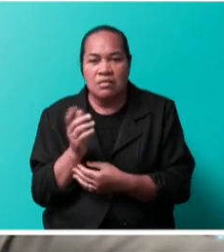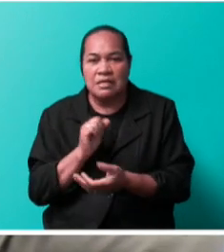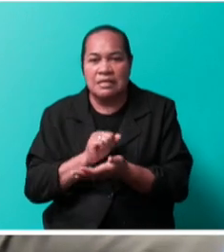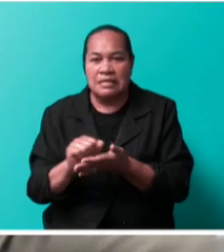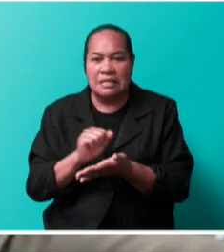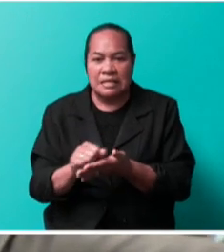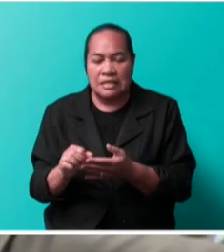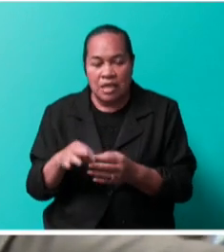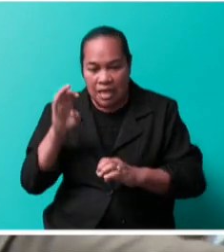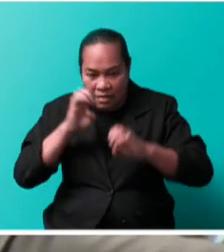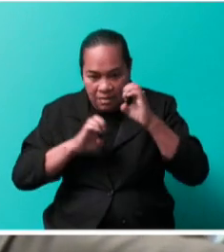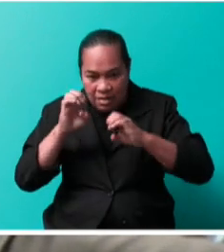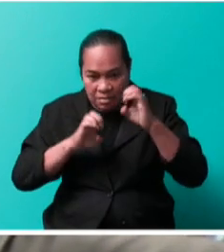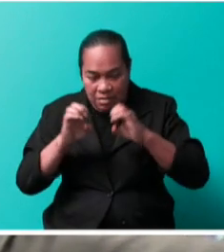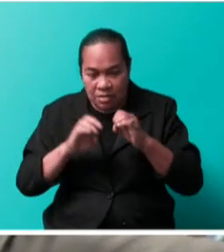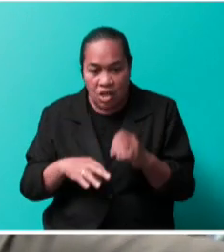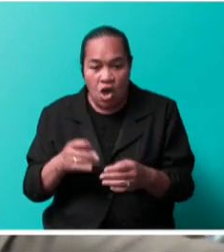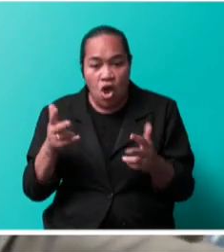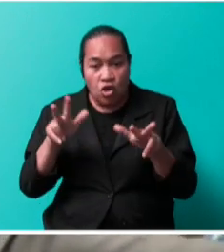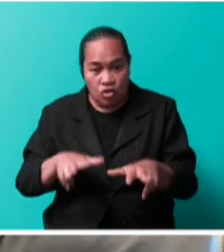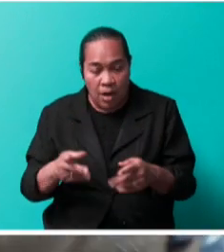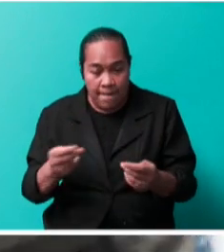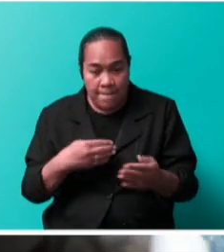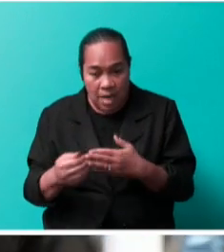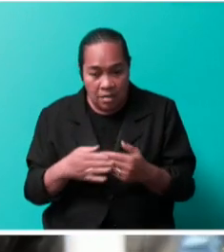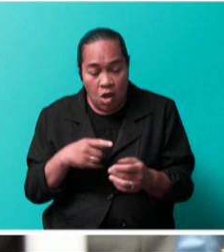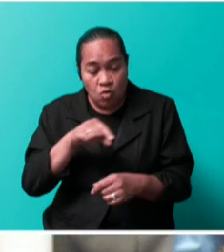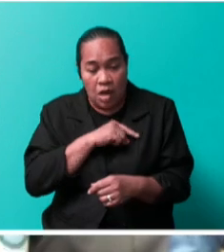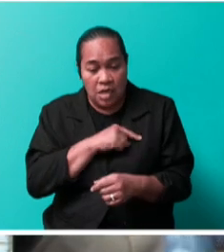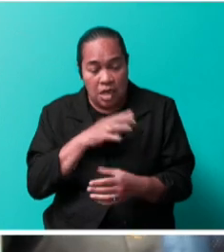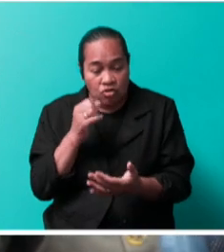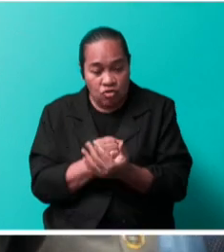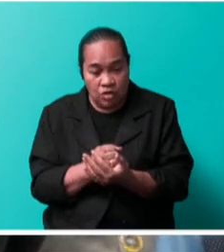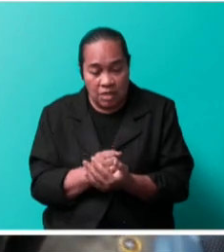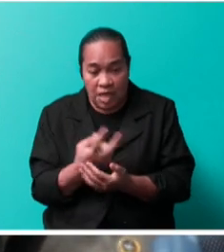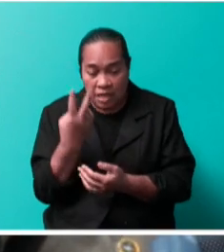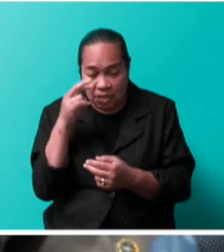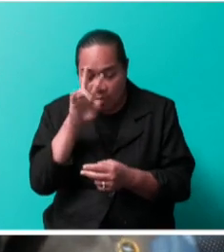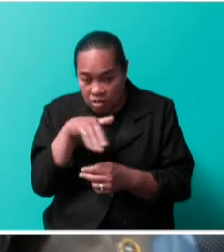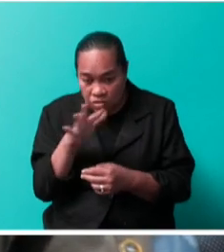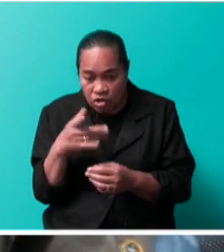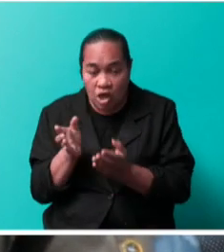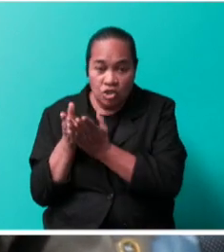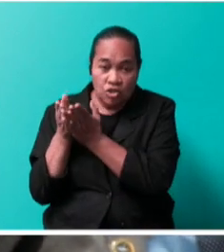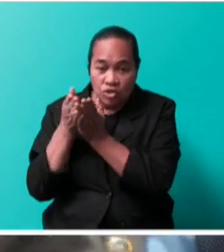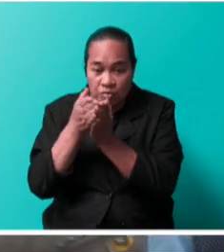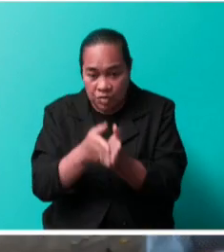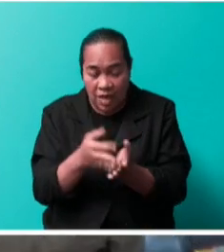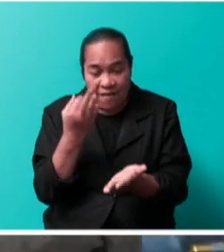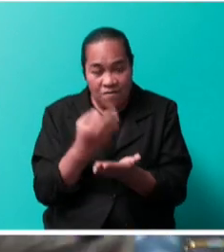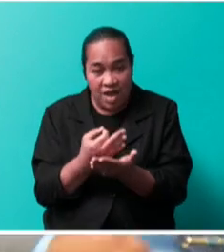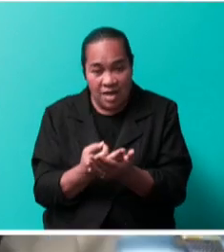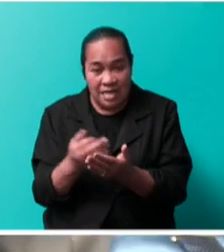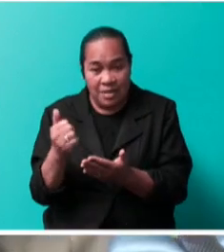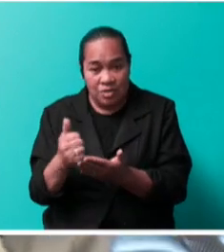selection and evaluation, contract management, quality assurance and inspections, shipment coordination, financial administration and